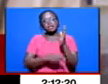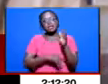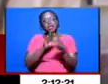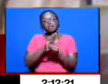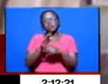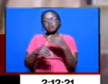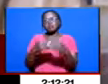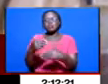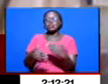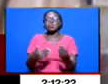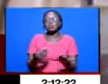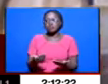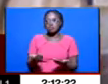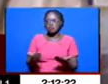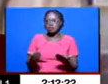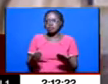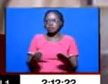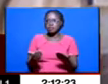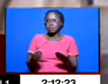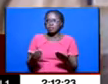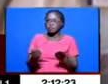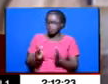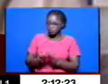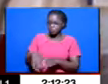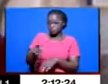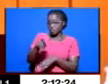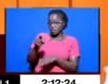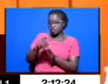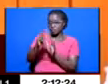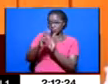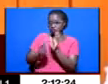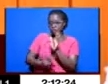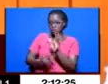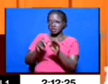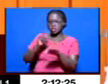I will let you read when you get this